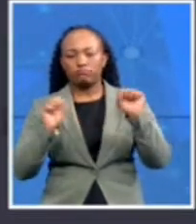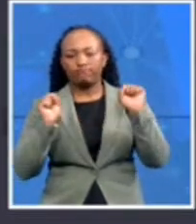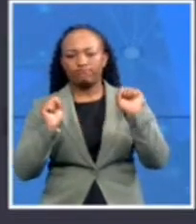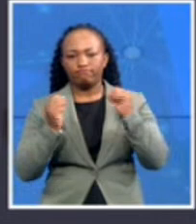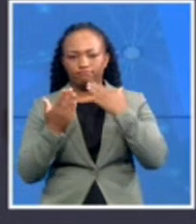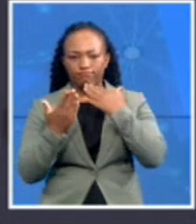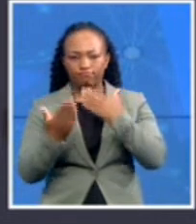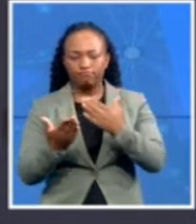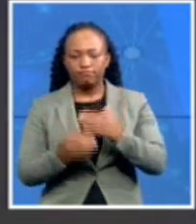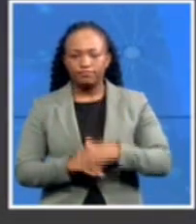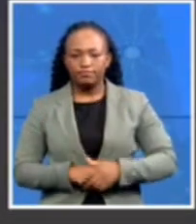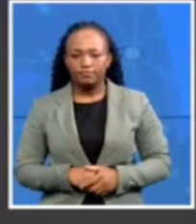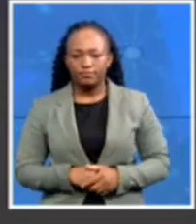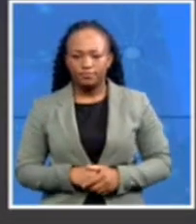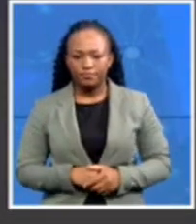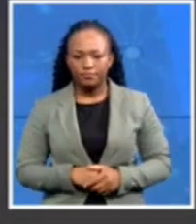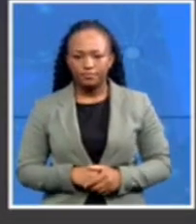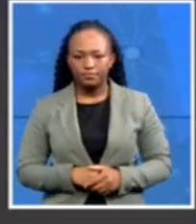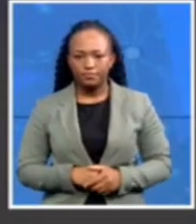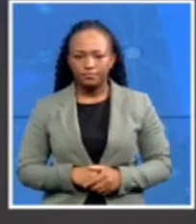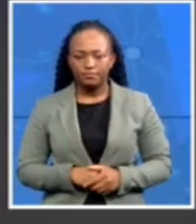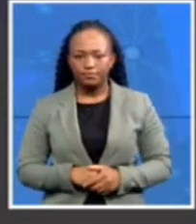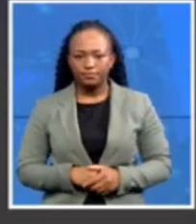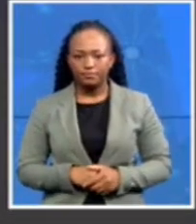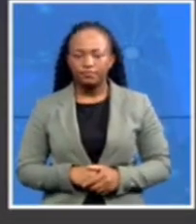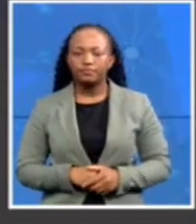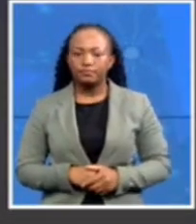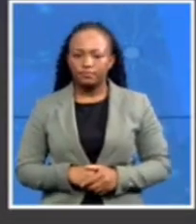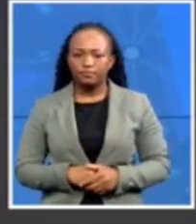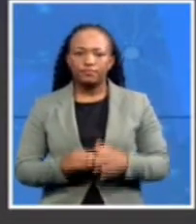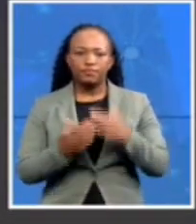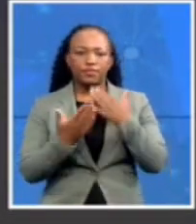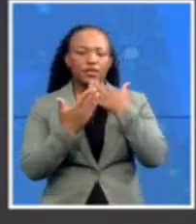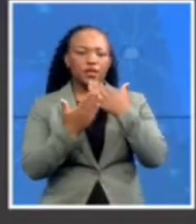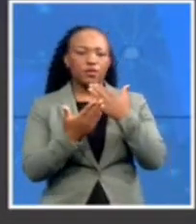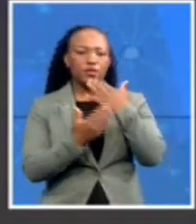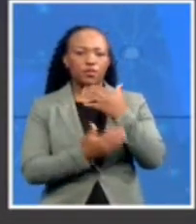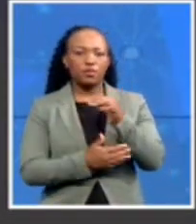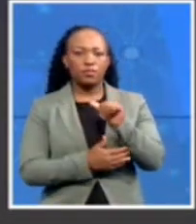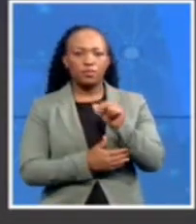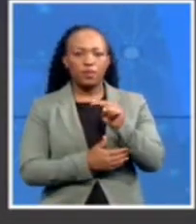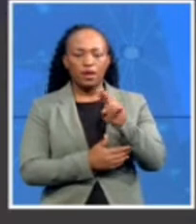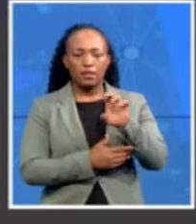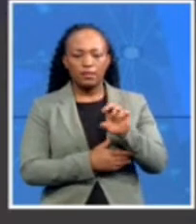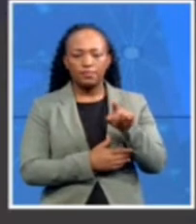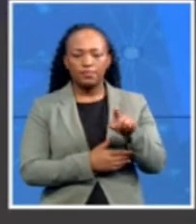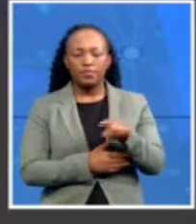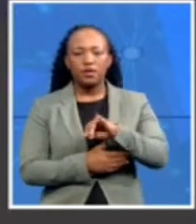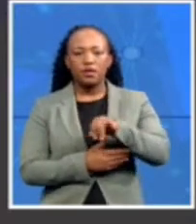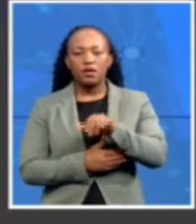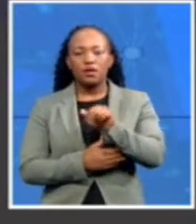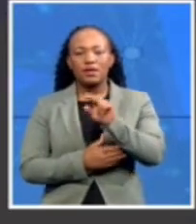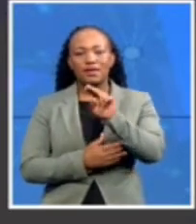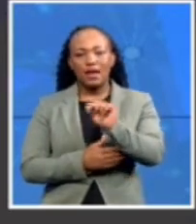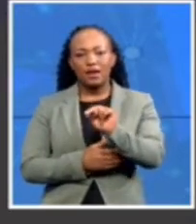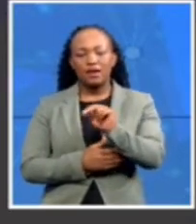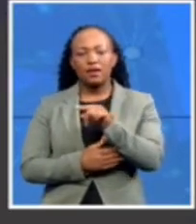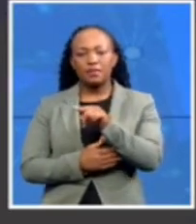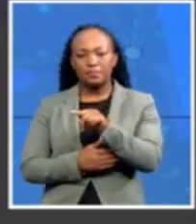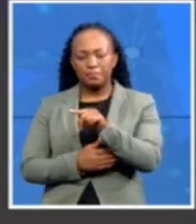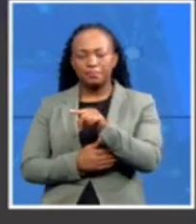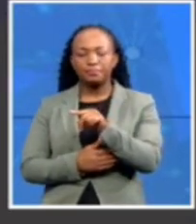Thank you, Andre. Jan Vermeulen from my broadband could not unmute